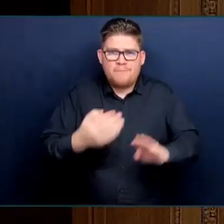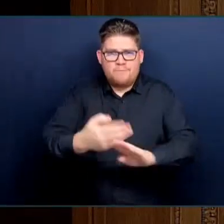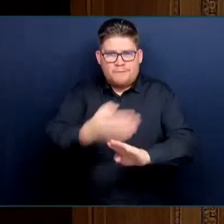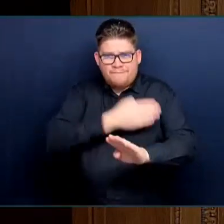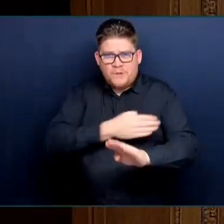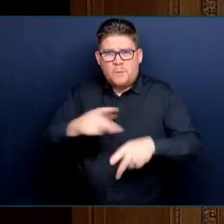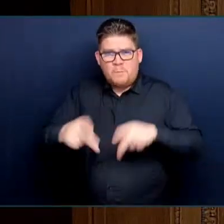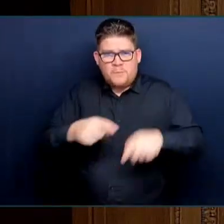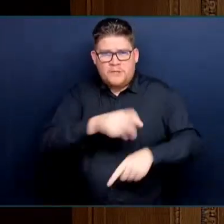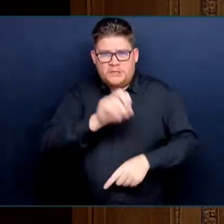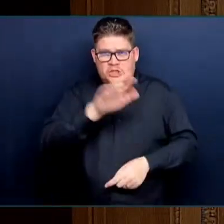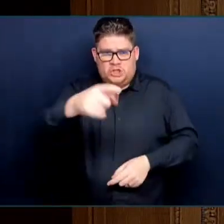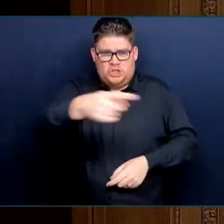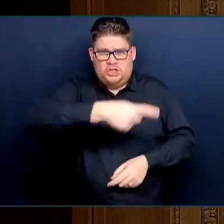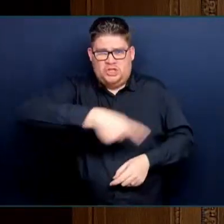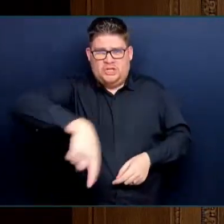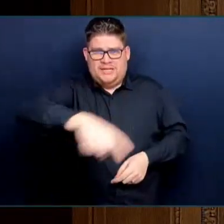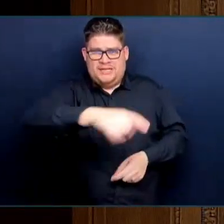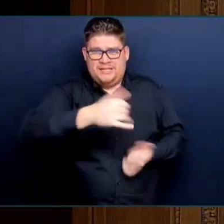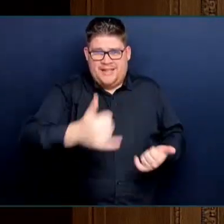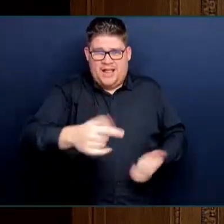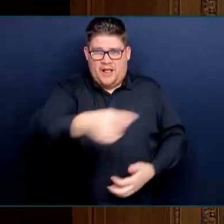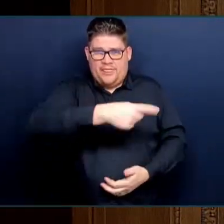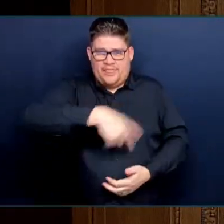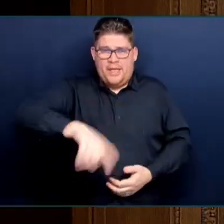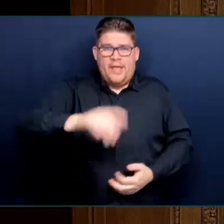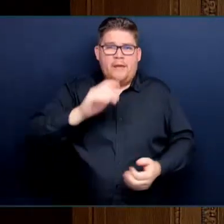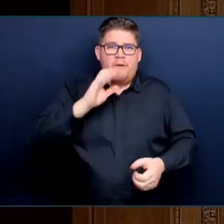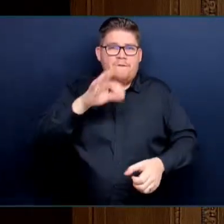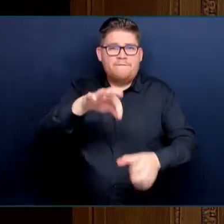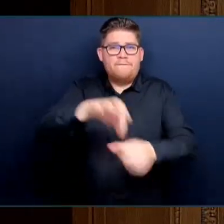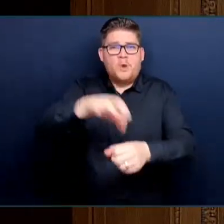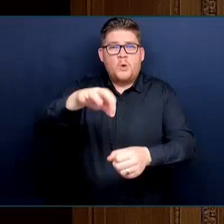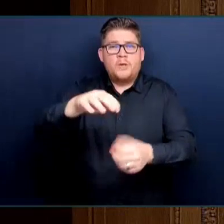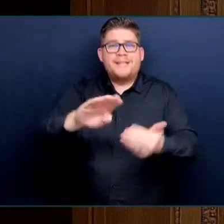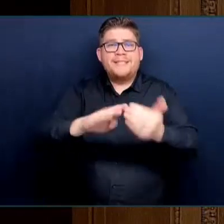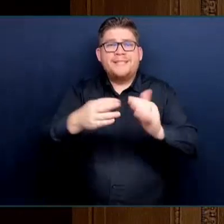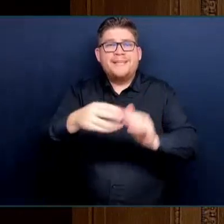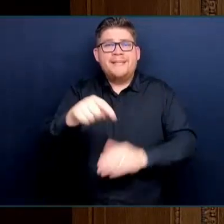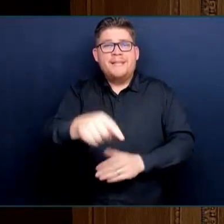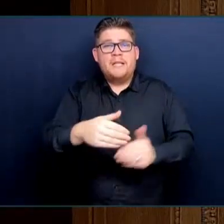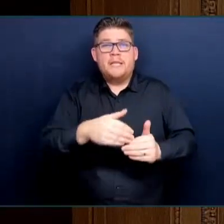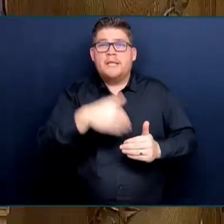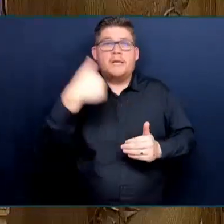are going to have a chance to assess it at the provincial level at the next election in the province.